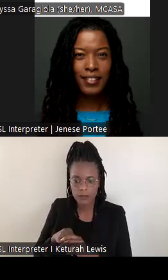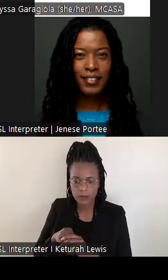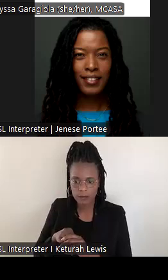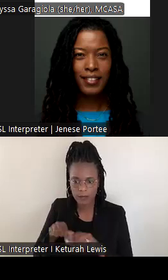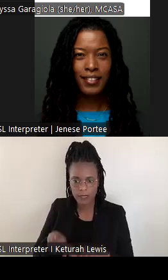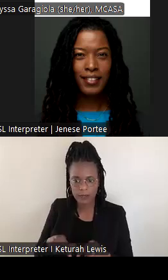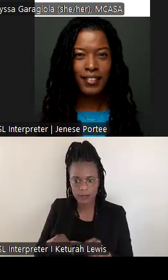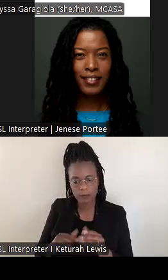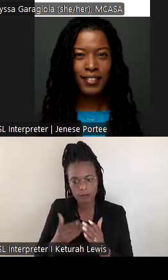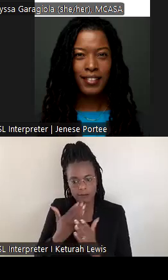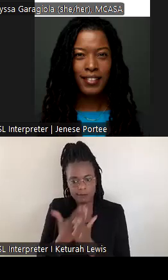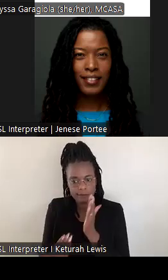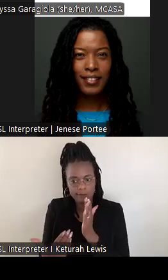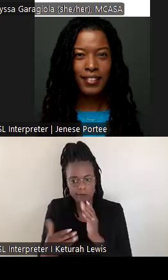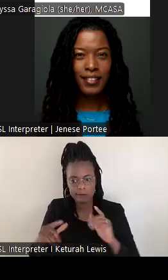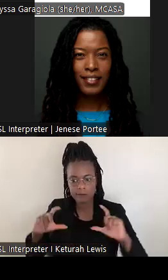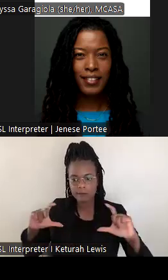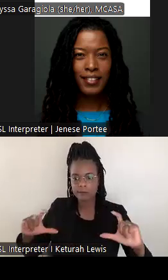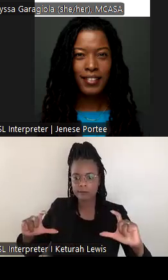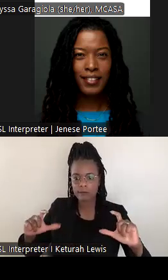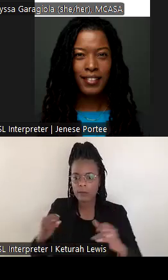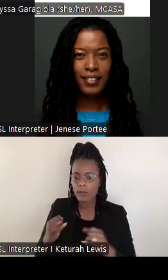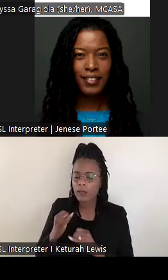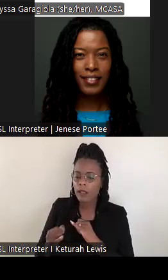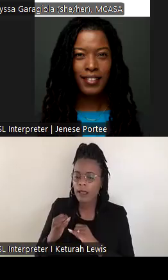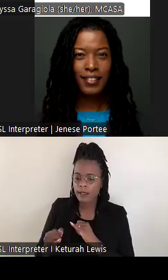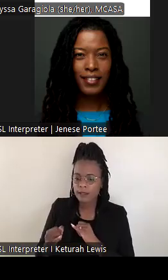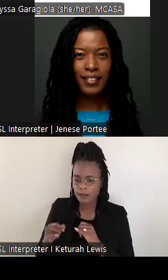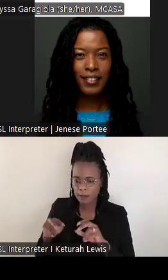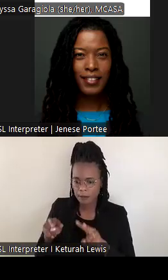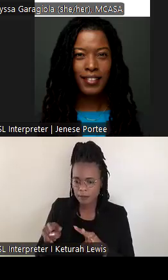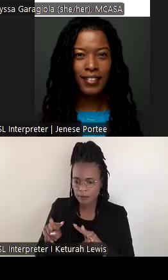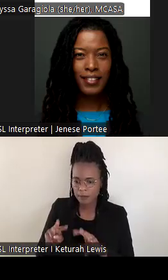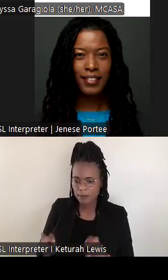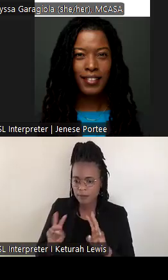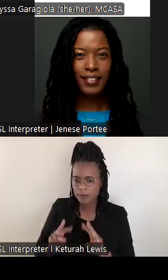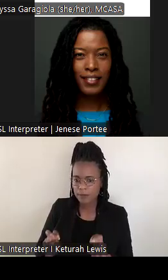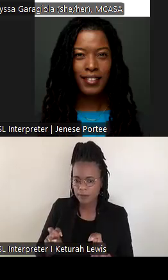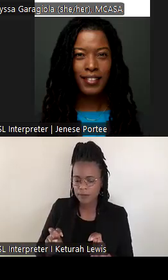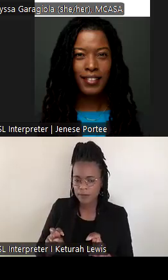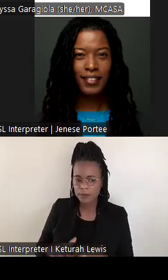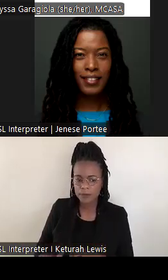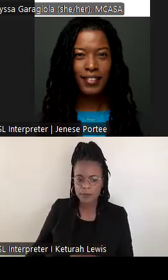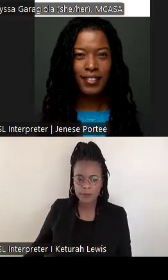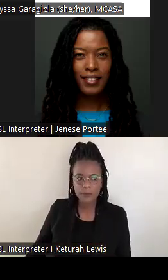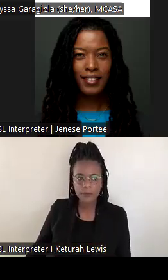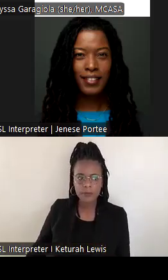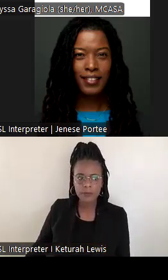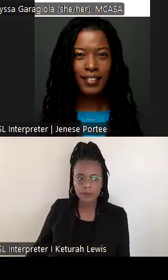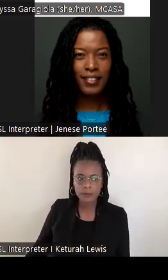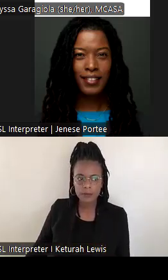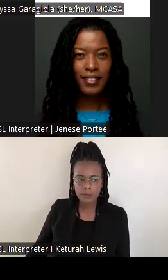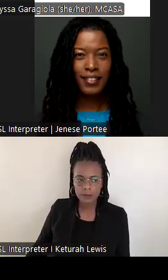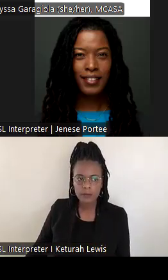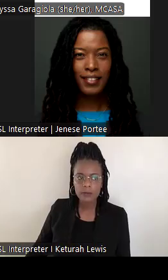quadrant. So let's look at the last quadrant on this graph. And we're